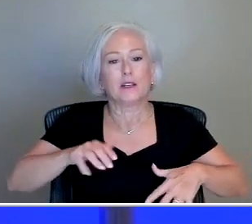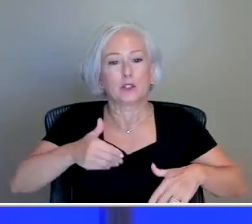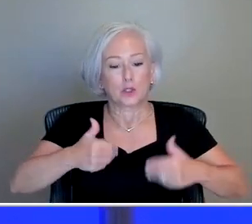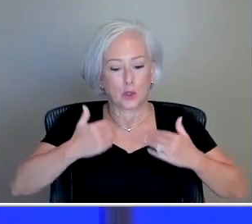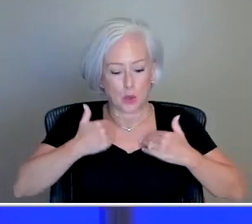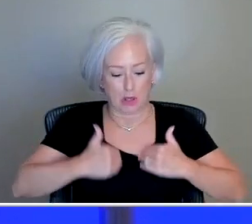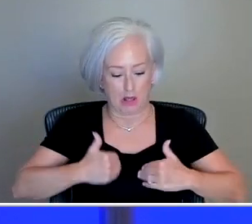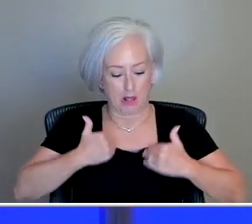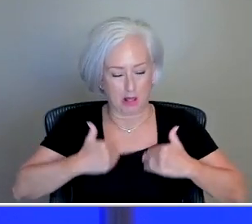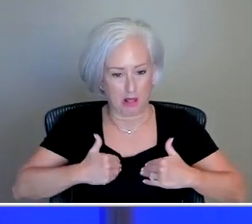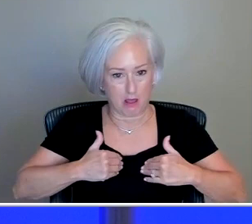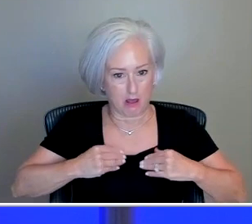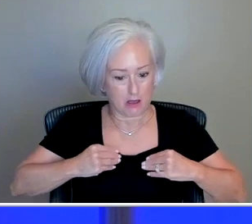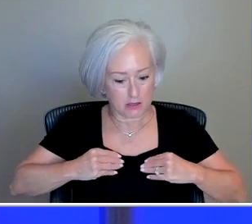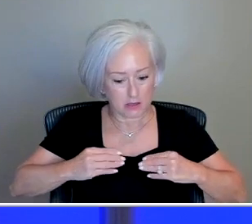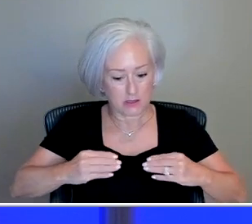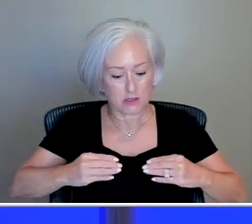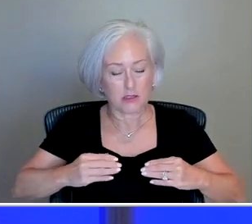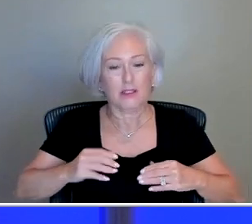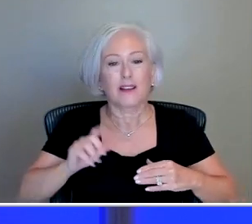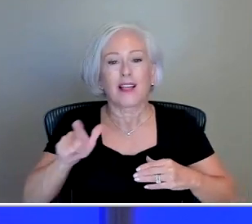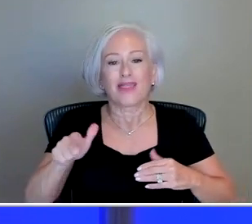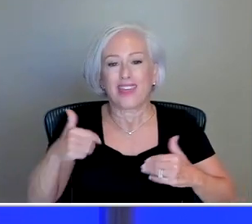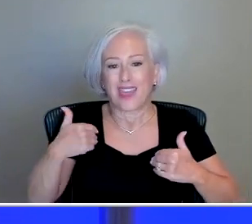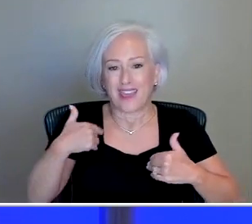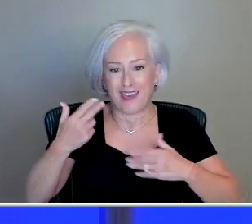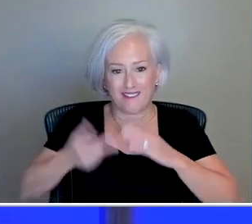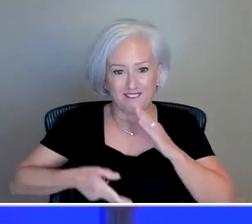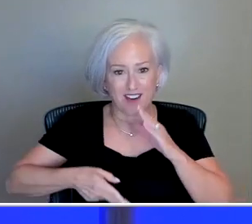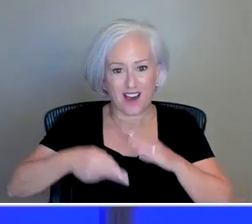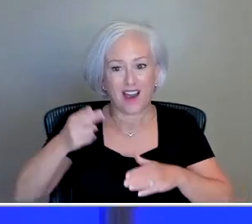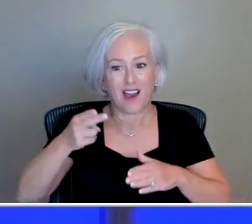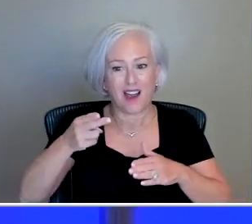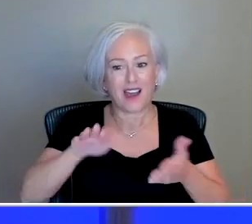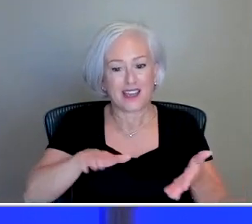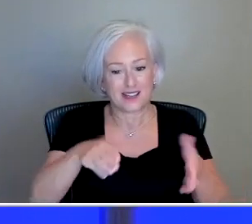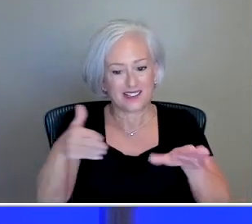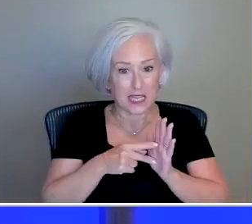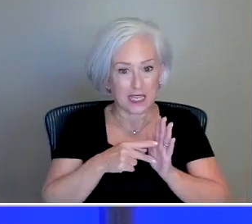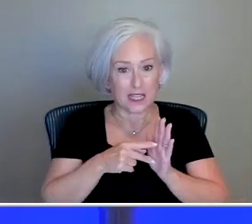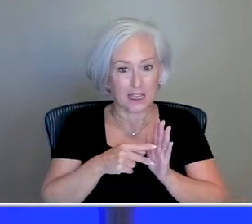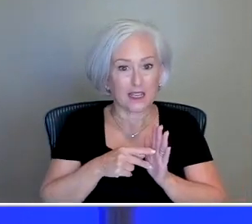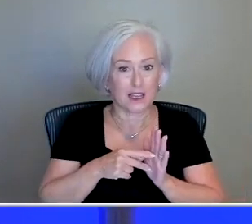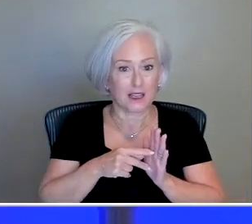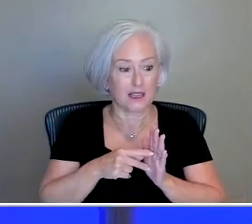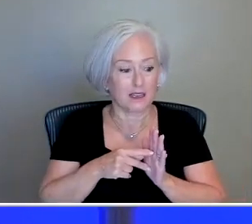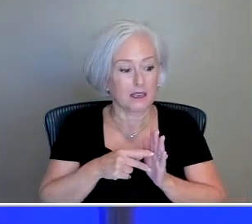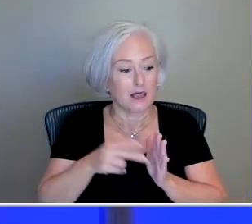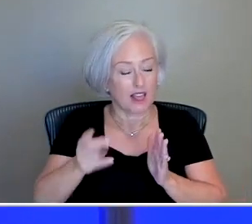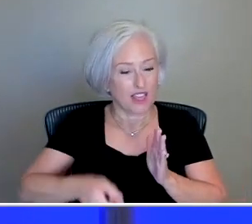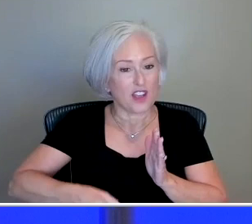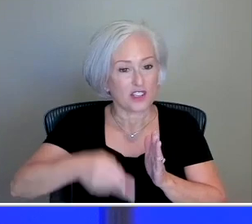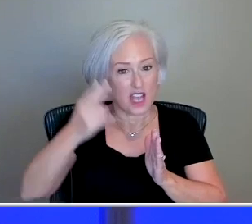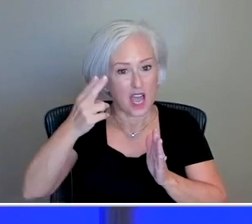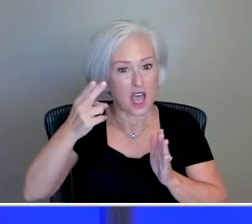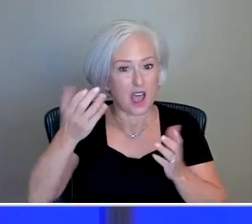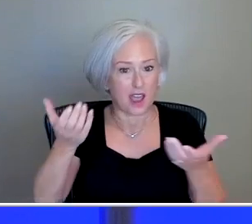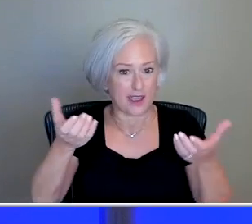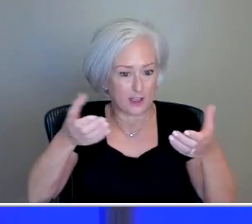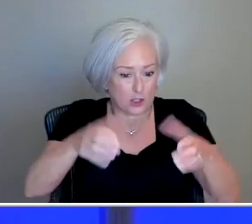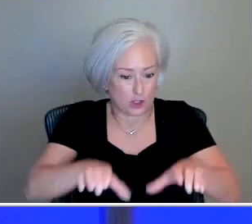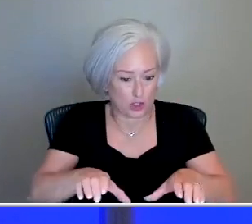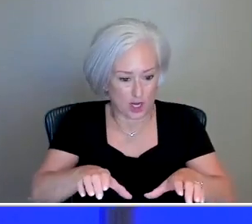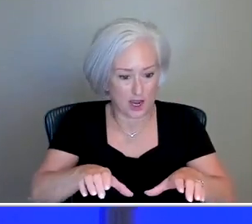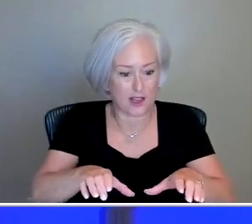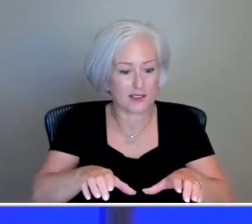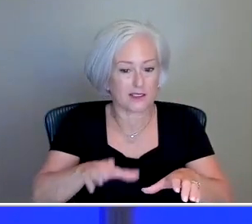a fairly high mortality rate, meaning that there's a high level of succumbing to that cancer with